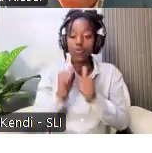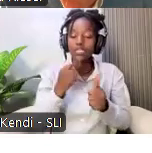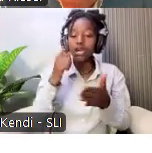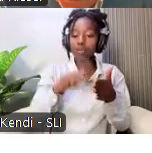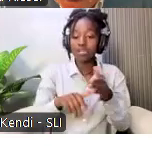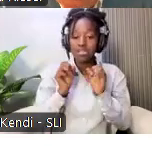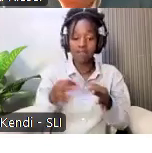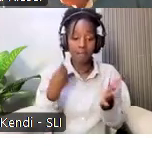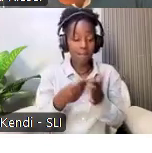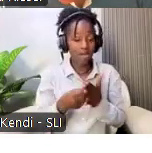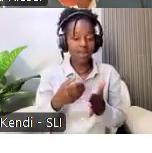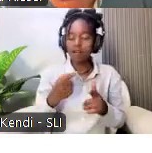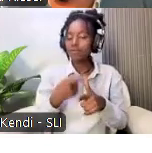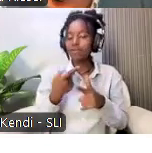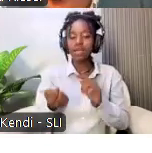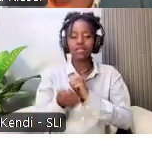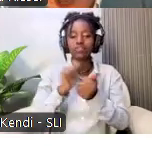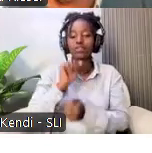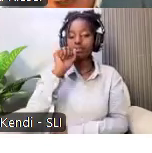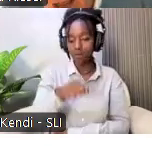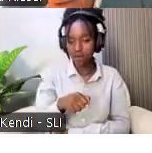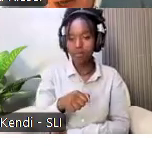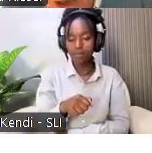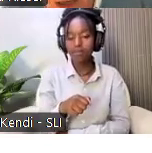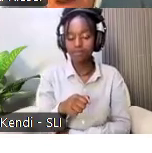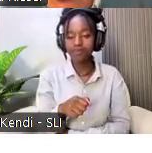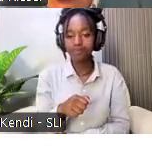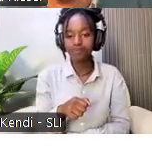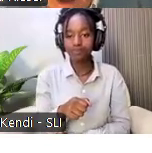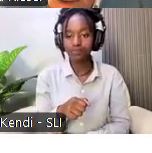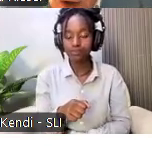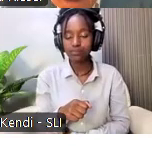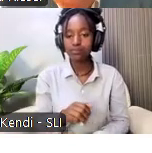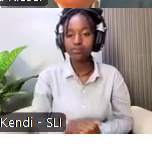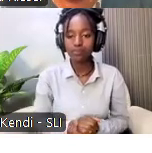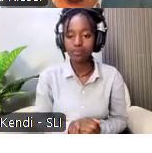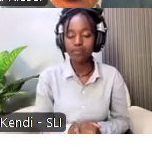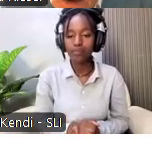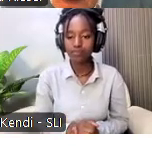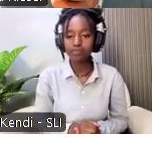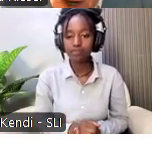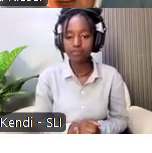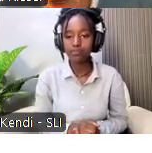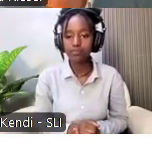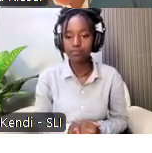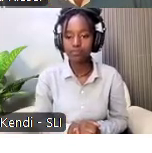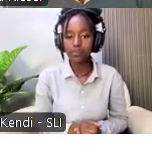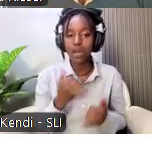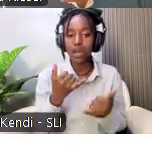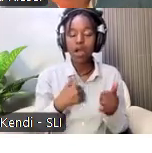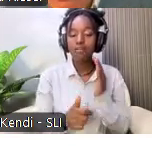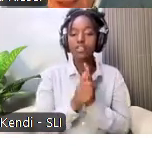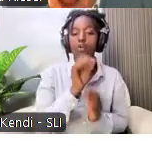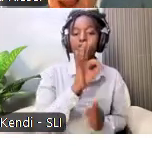not on the principles, and it is not on the key state objectives. In other words, Article 3, 4,